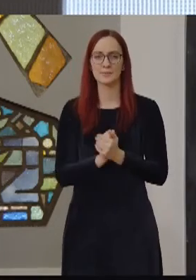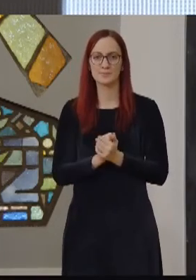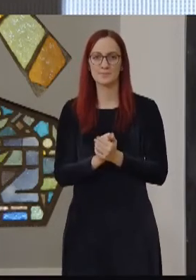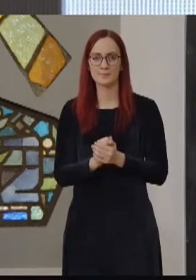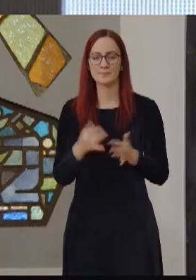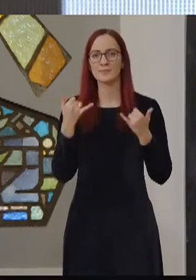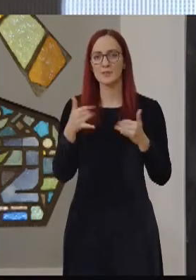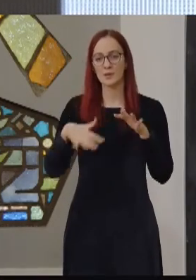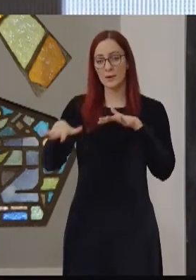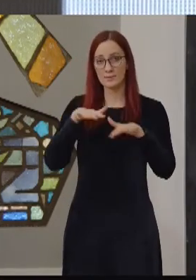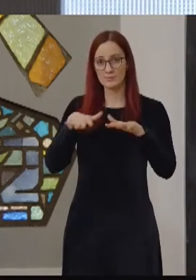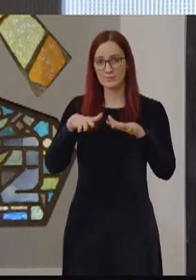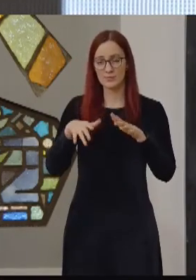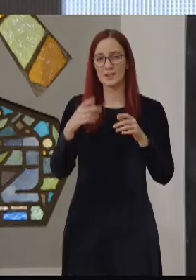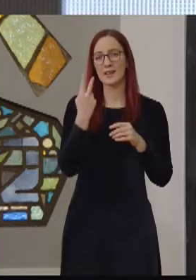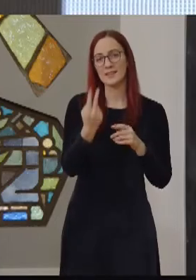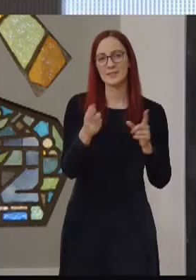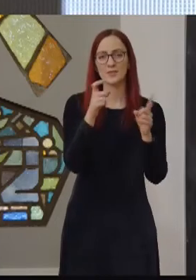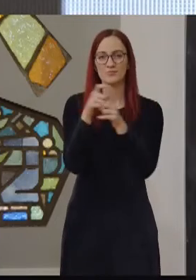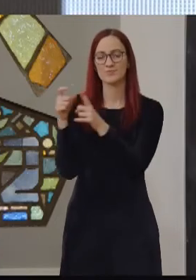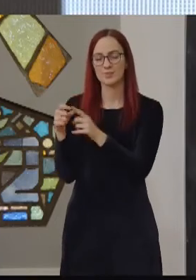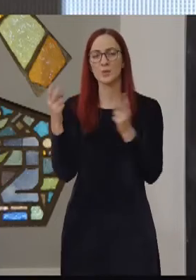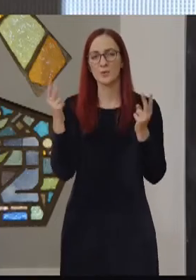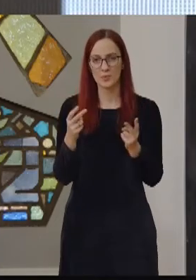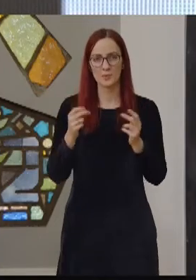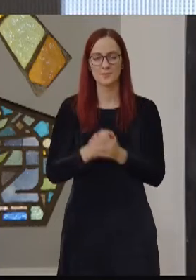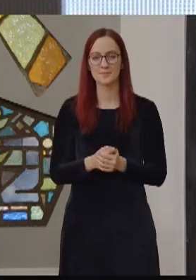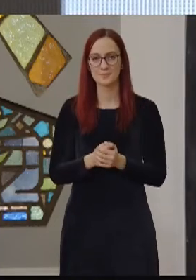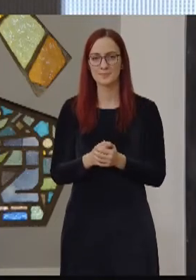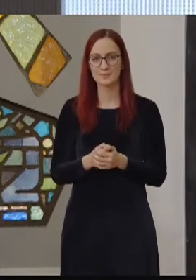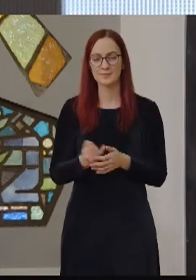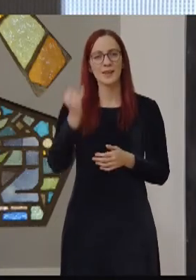is into the Lithuanian language, it is translated simply as sex.